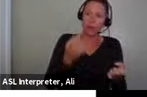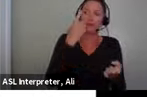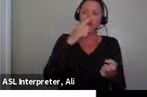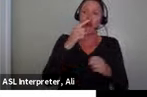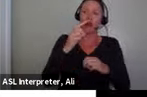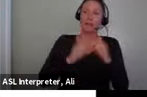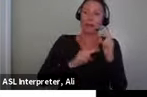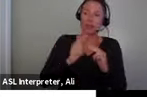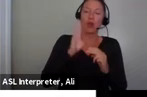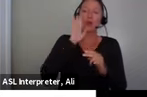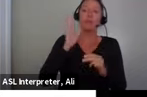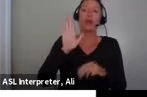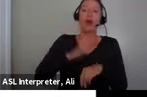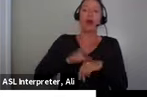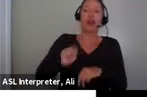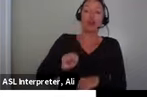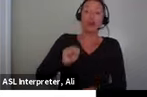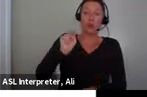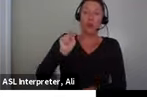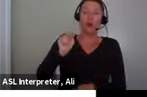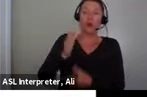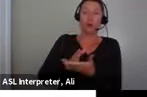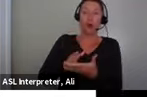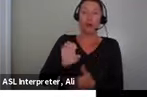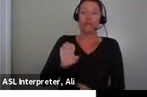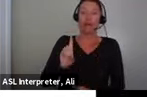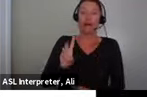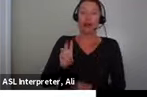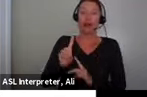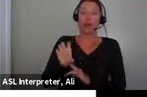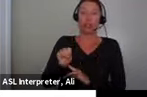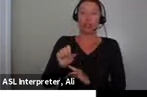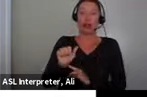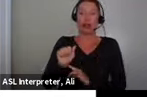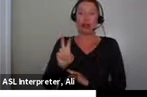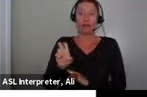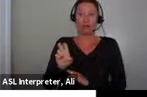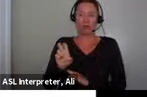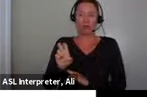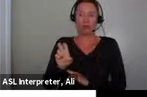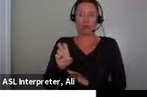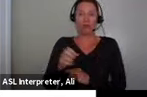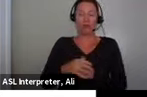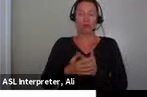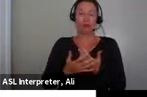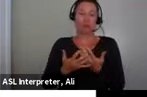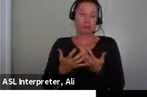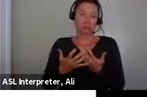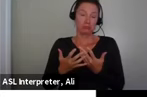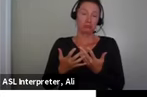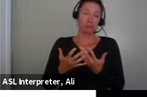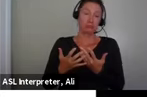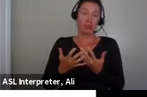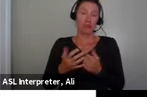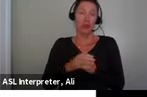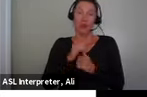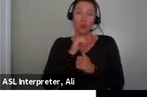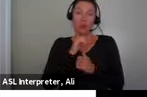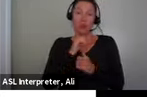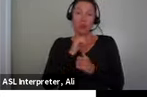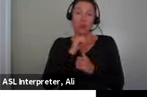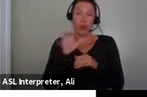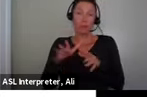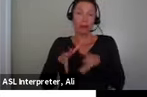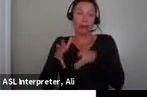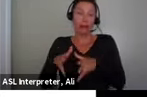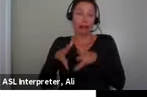on the north side of Edwards Avenue. So they wouldn't be storing, you know,